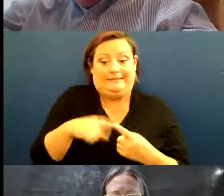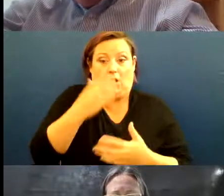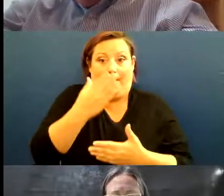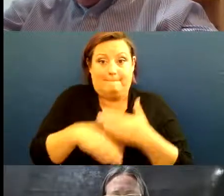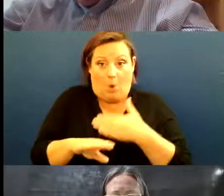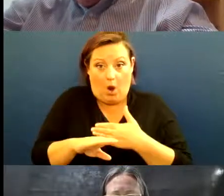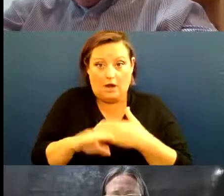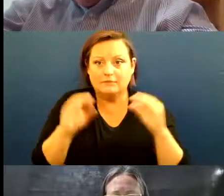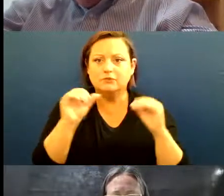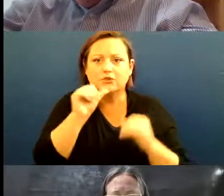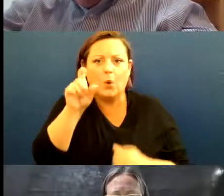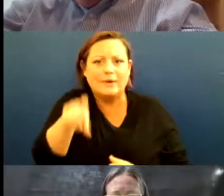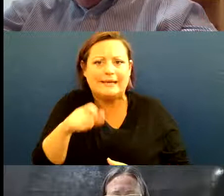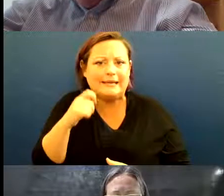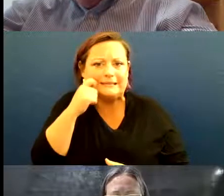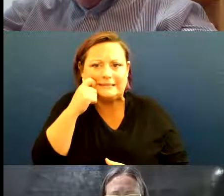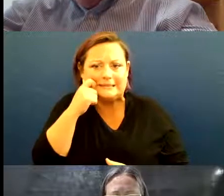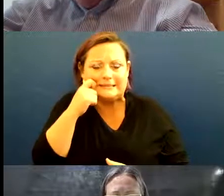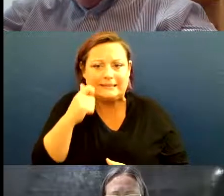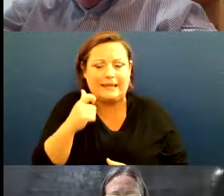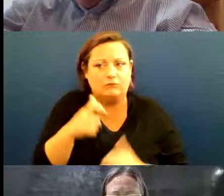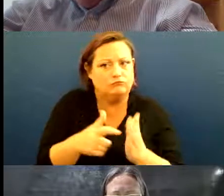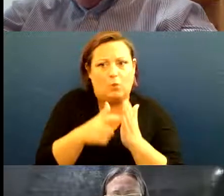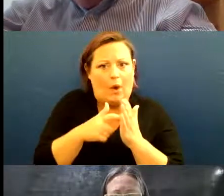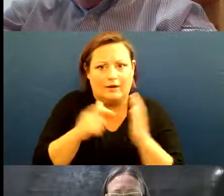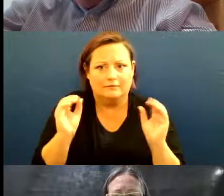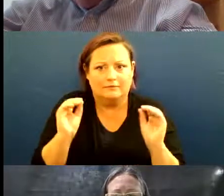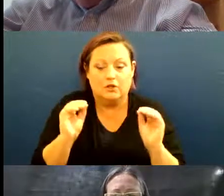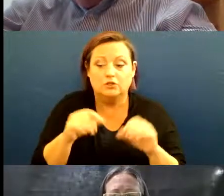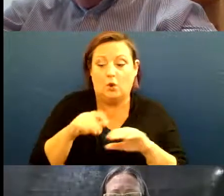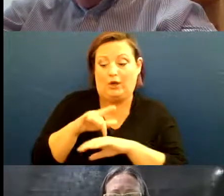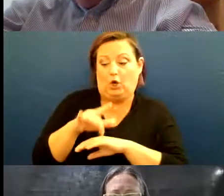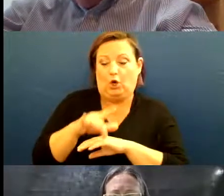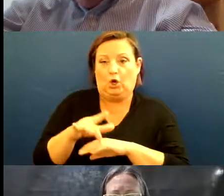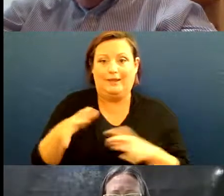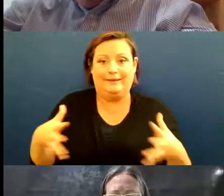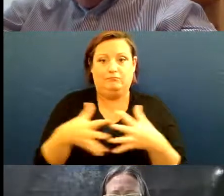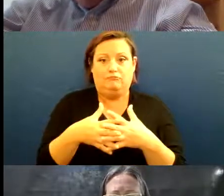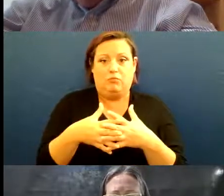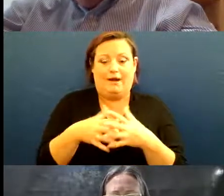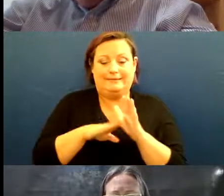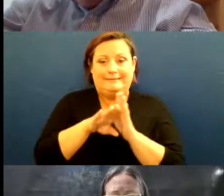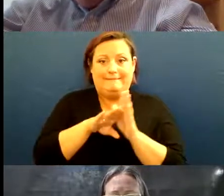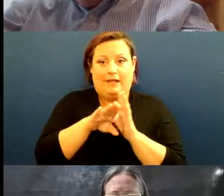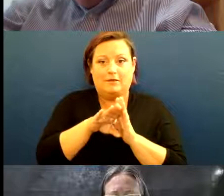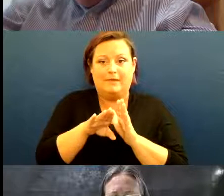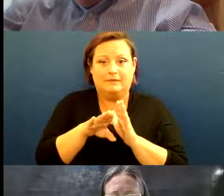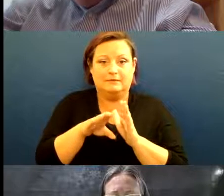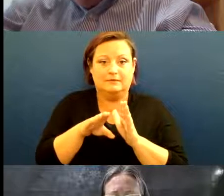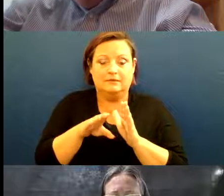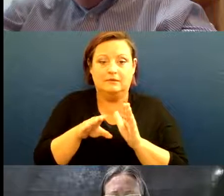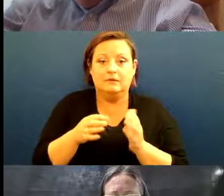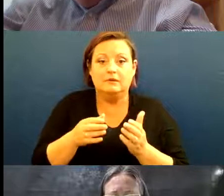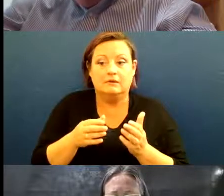So many other genes that might be required earlier in embryonic development would result in an aborted fetus. But with